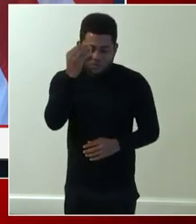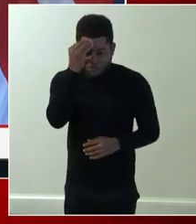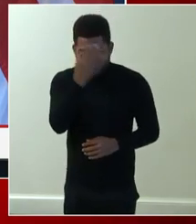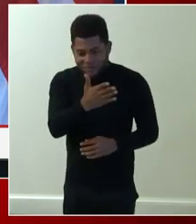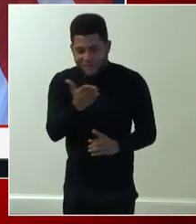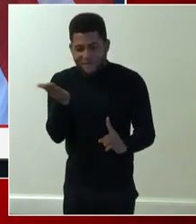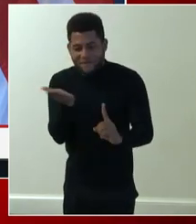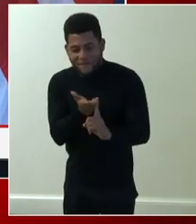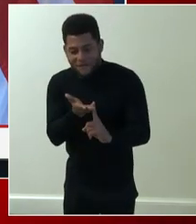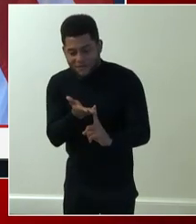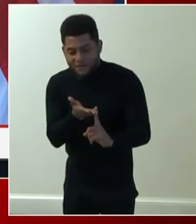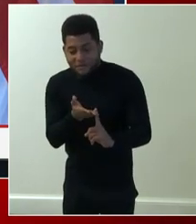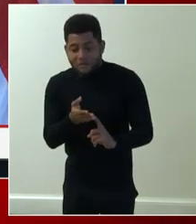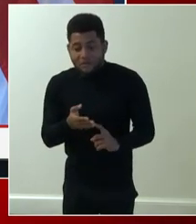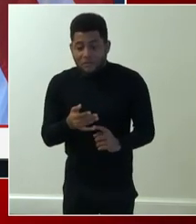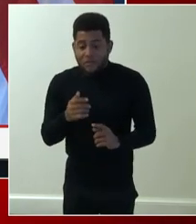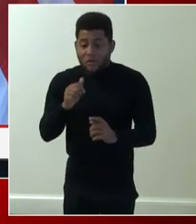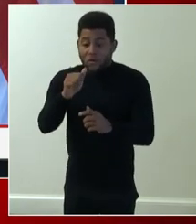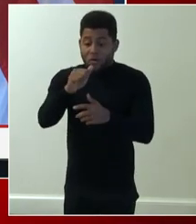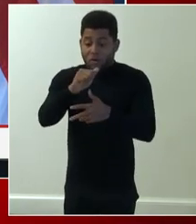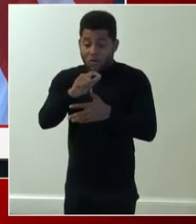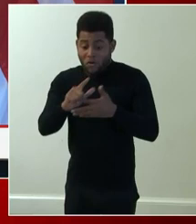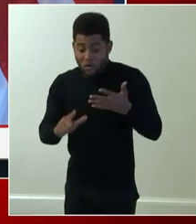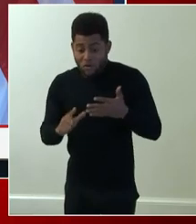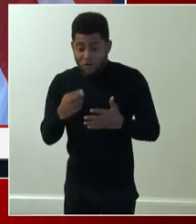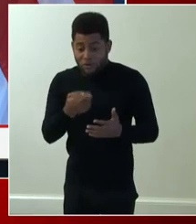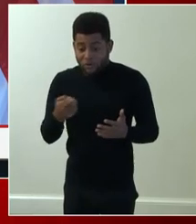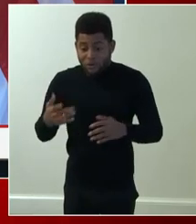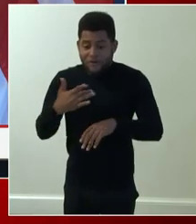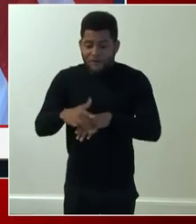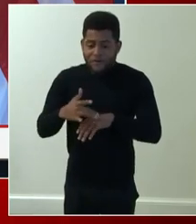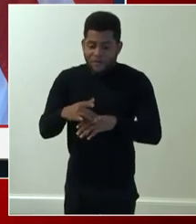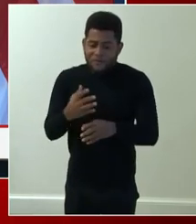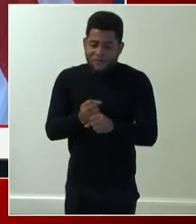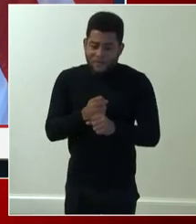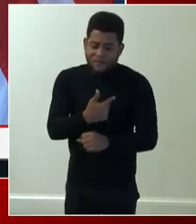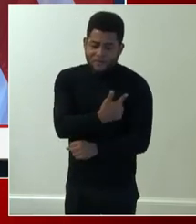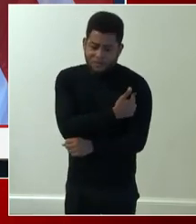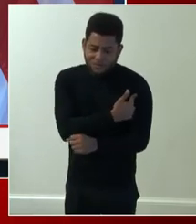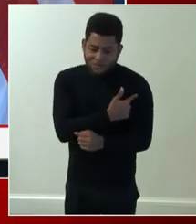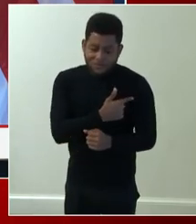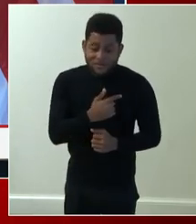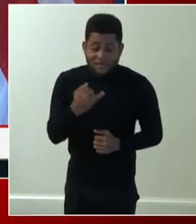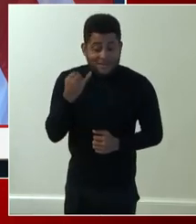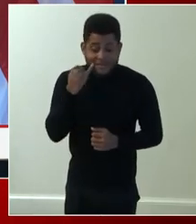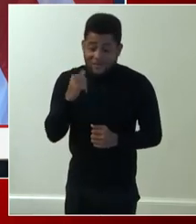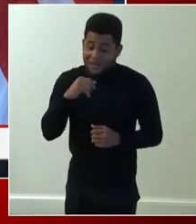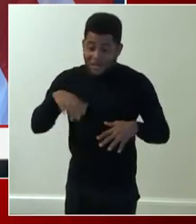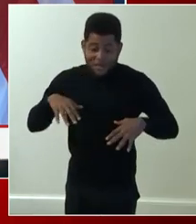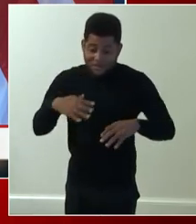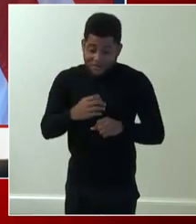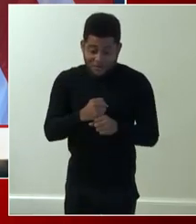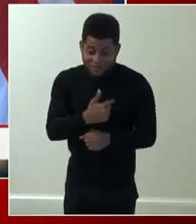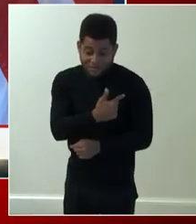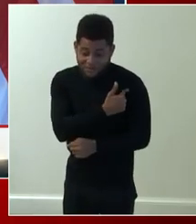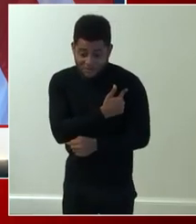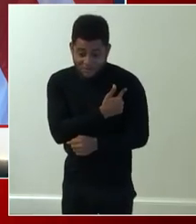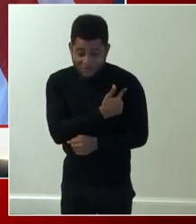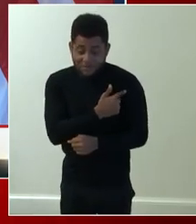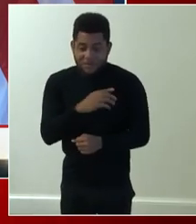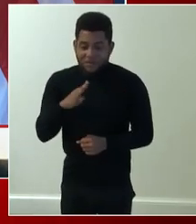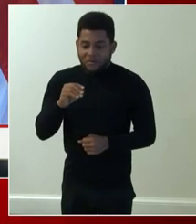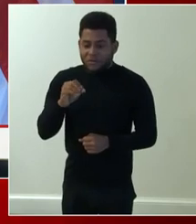resources available across the city so that they can get vaccinated. If you have not received your booster,